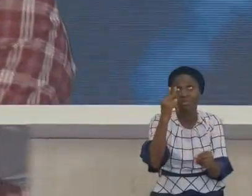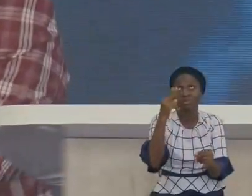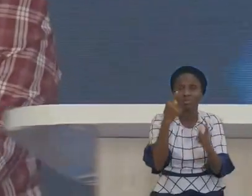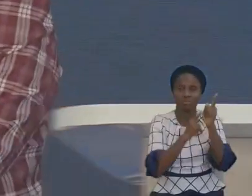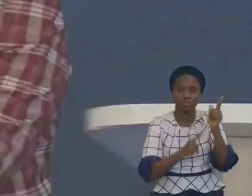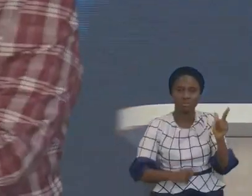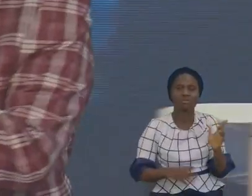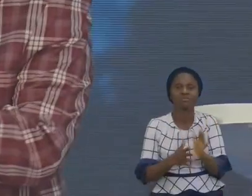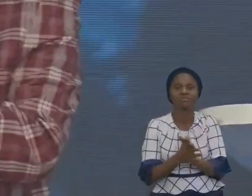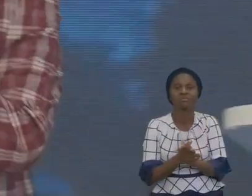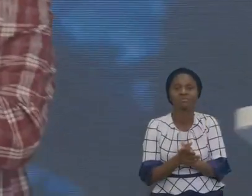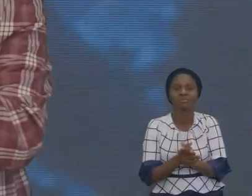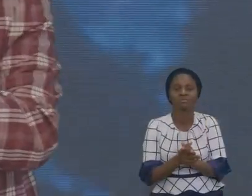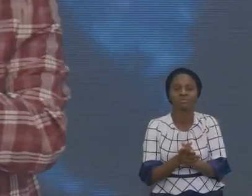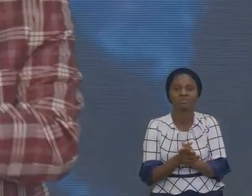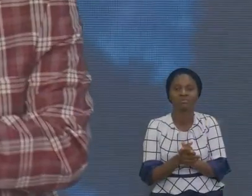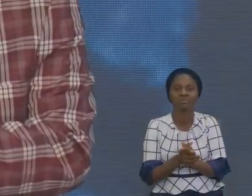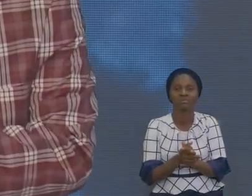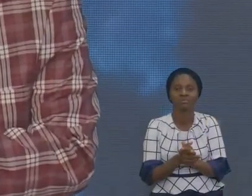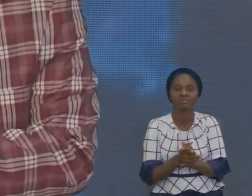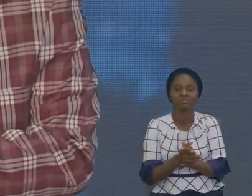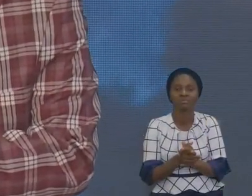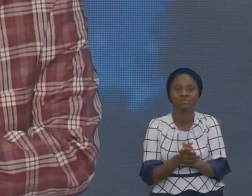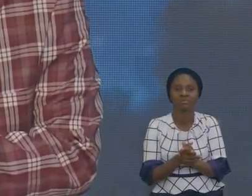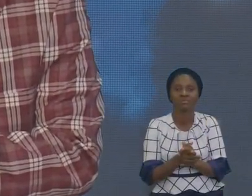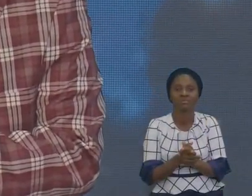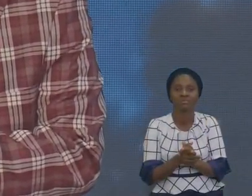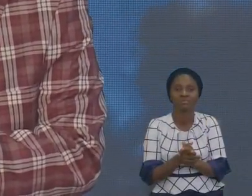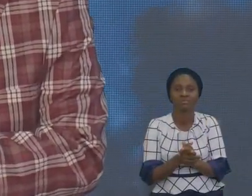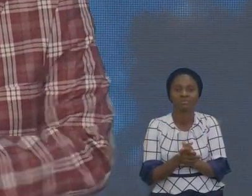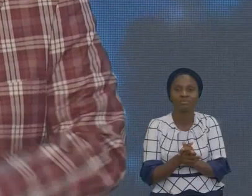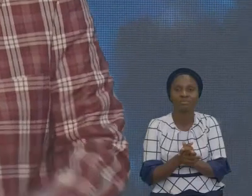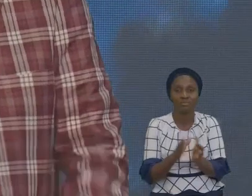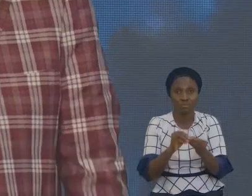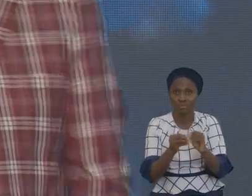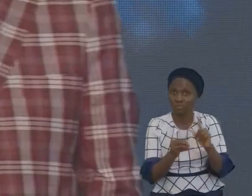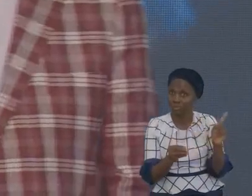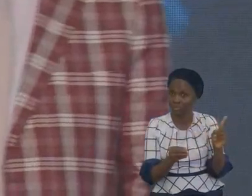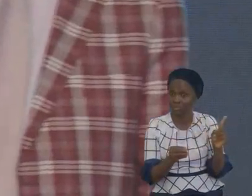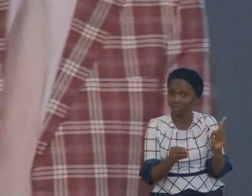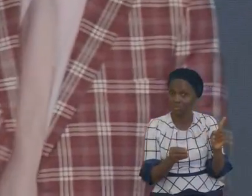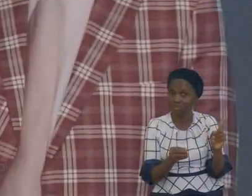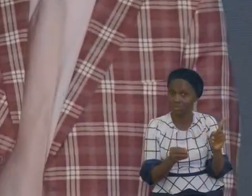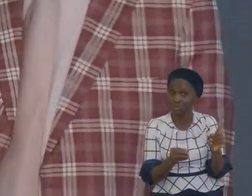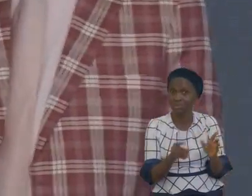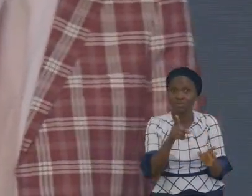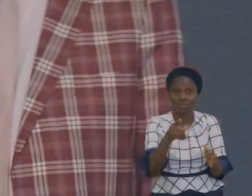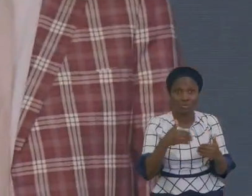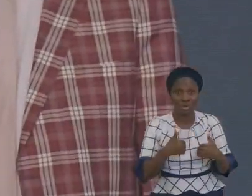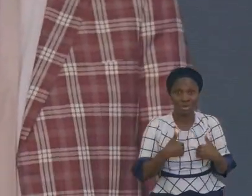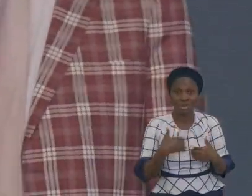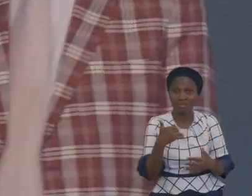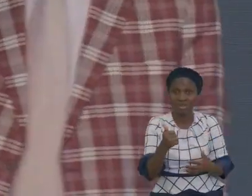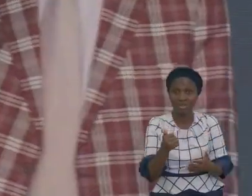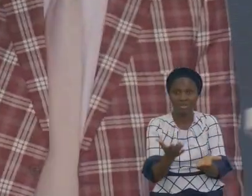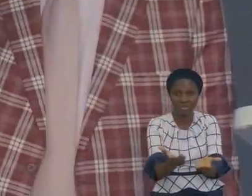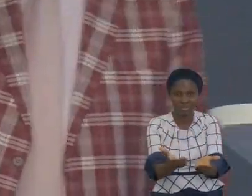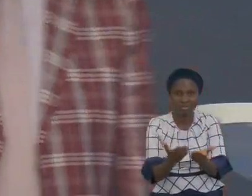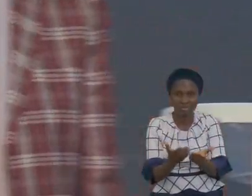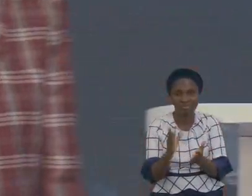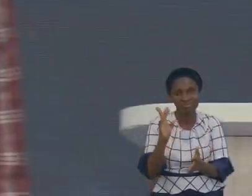Number one, you have a desire in every area of my